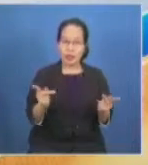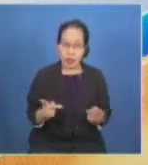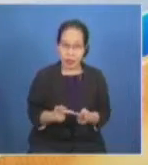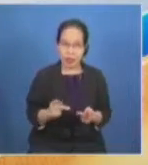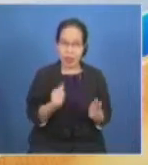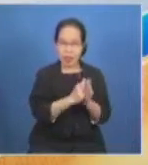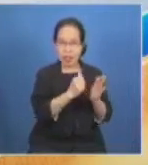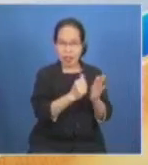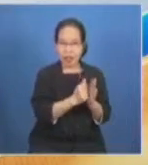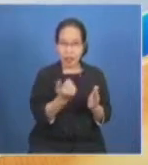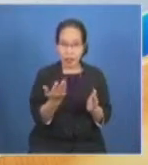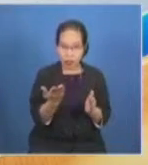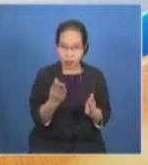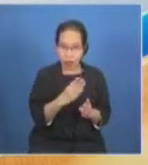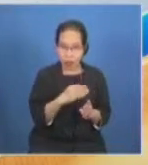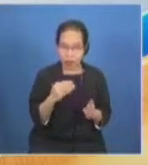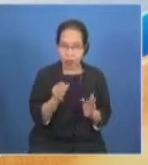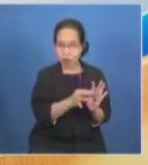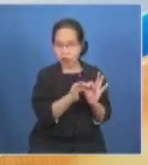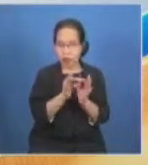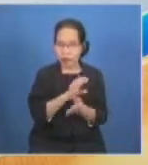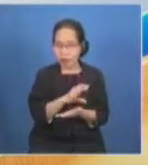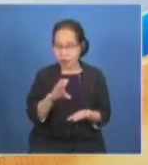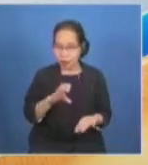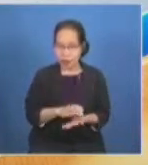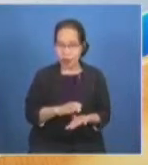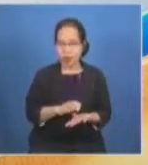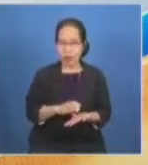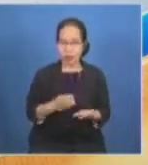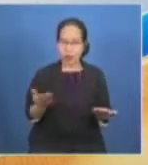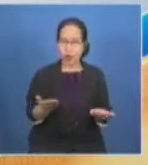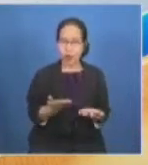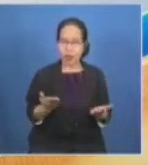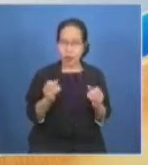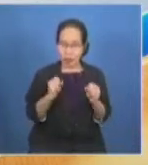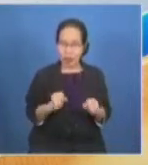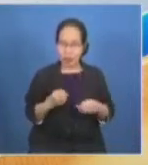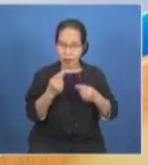your place and all over the world. Just knock in our